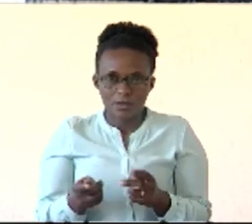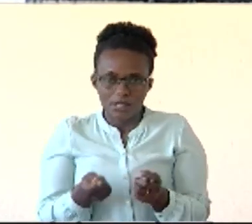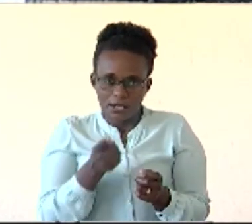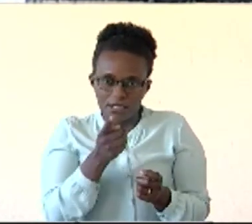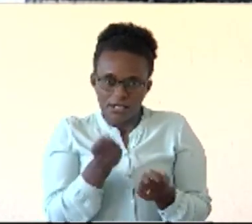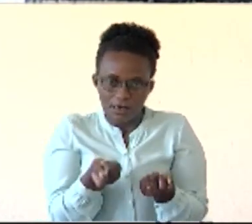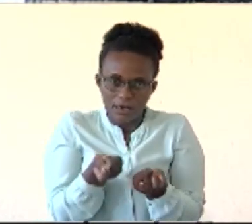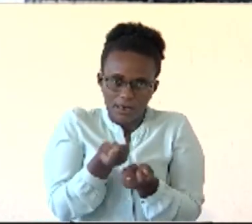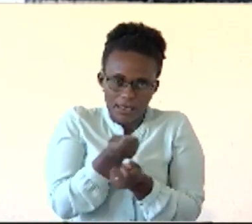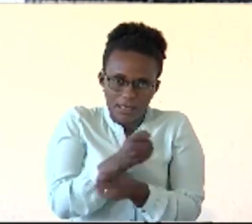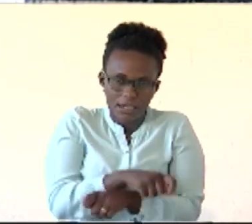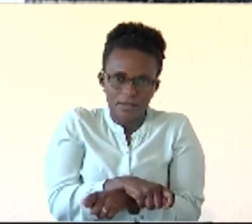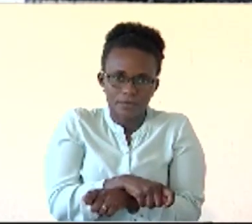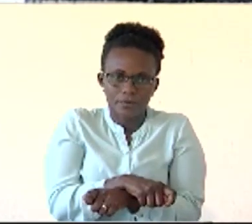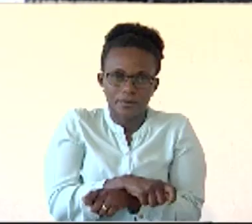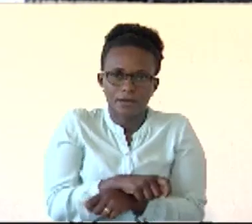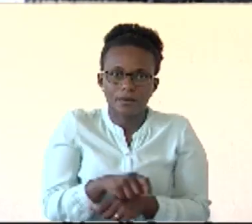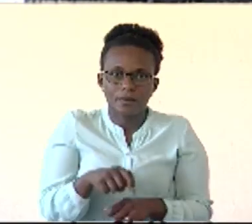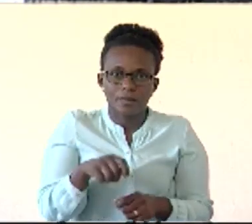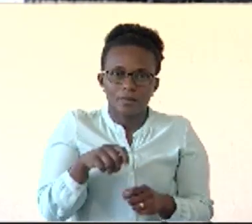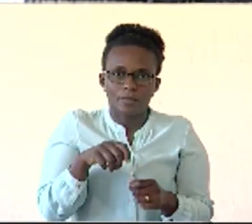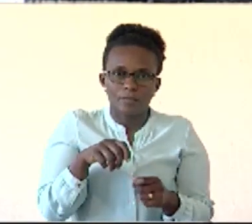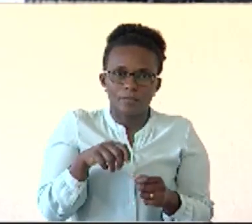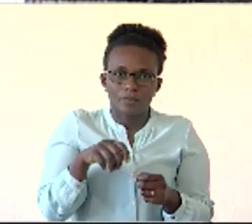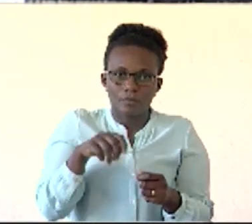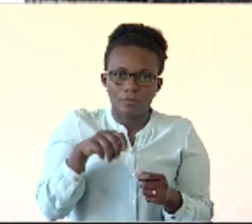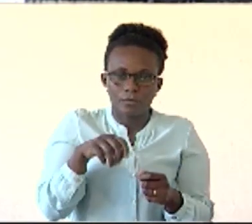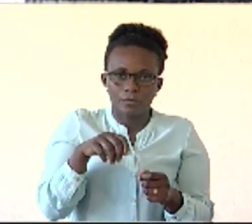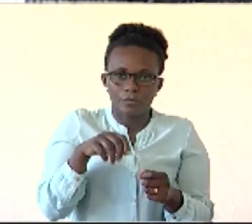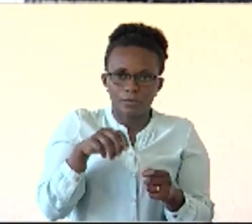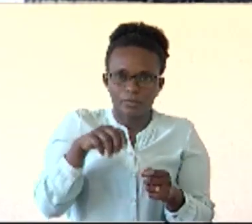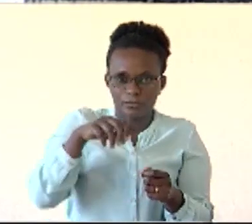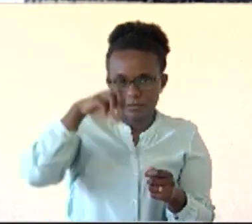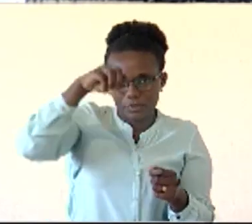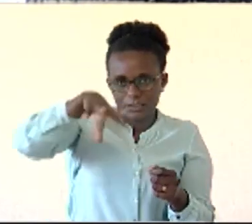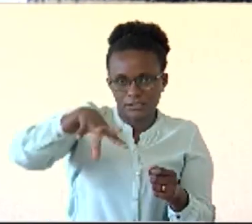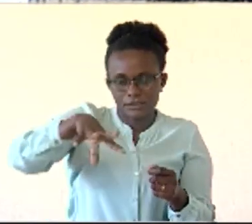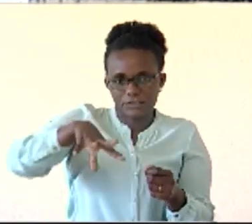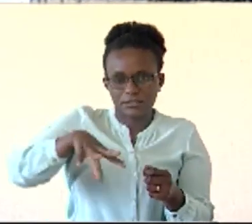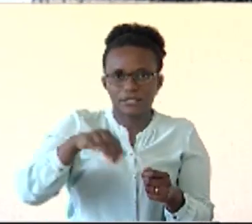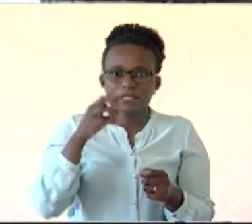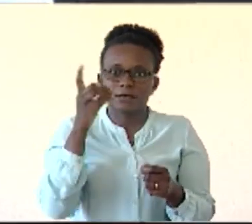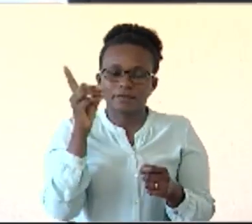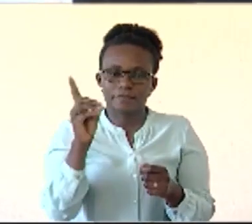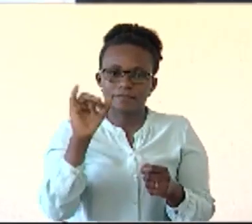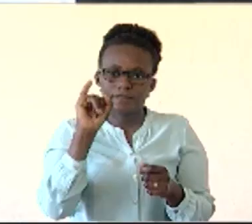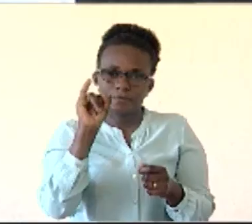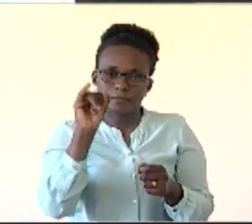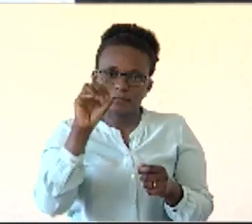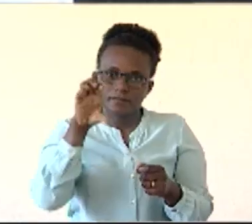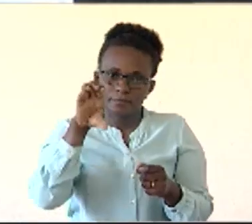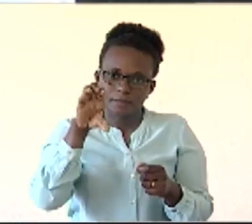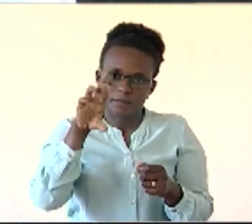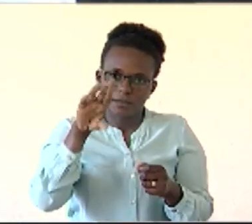here converts alternating current into direct current. So we always use direct current,